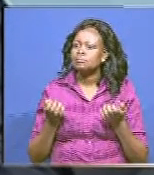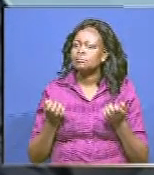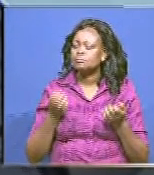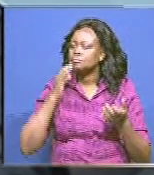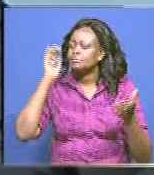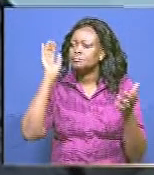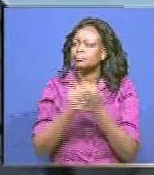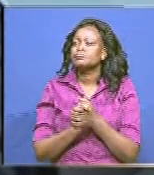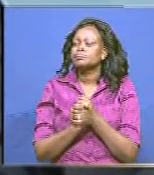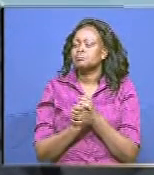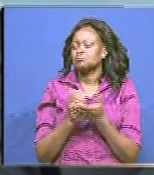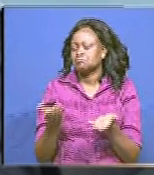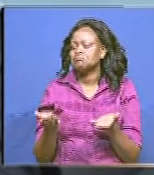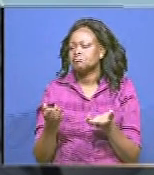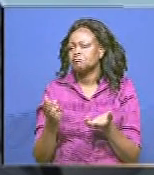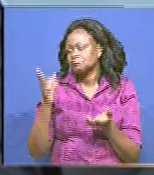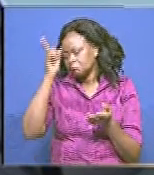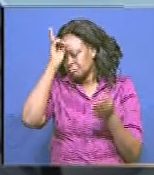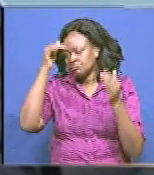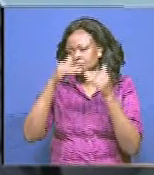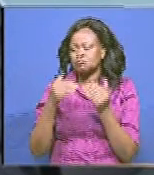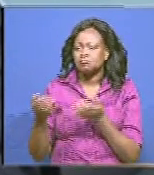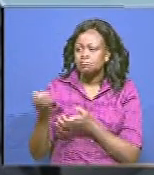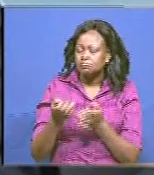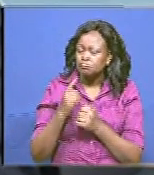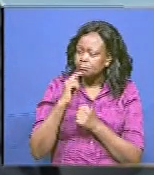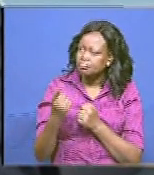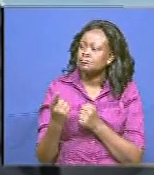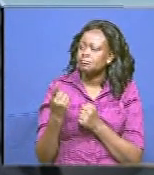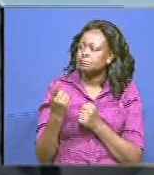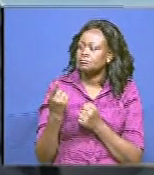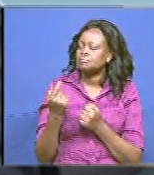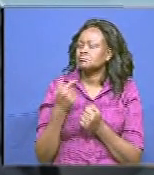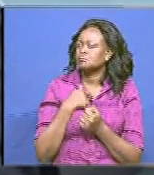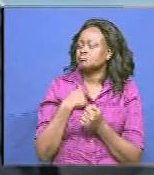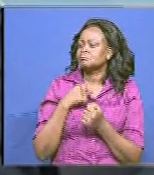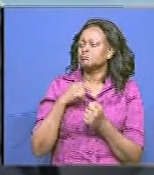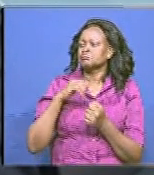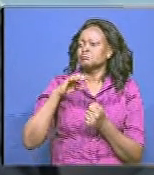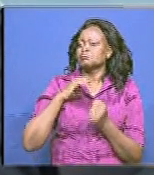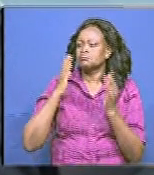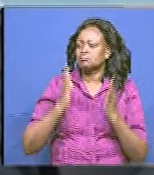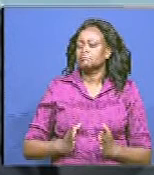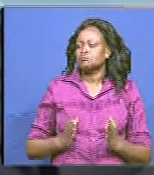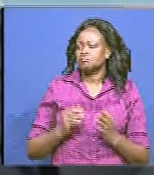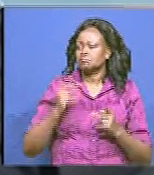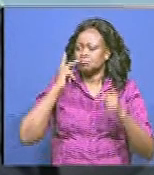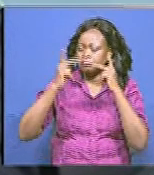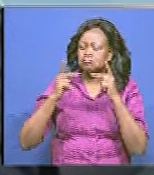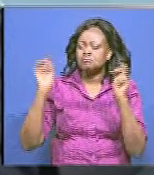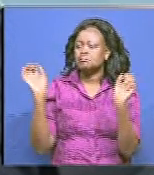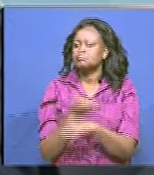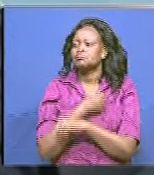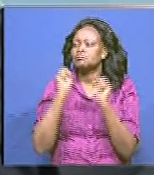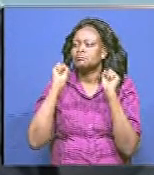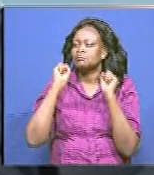believed in grassroots economy. And so in my own personal view, it is not possible